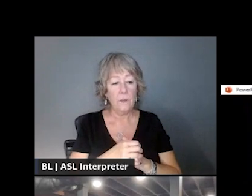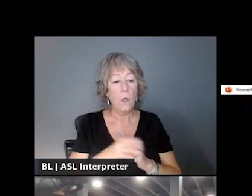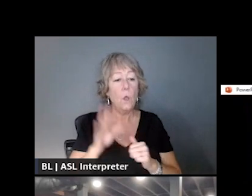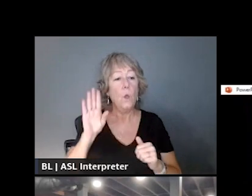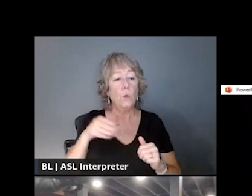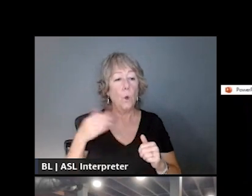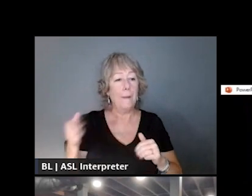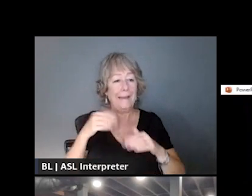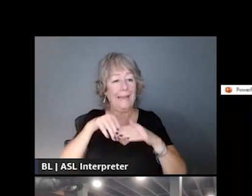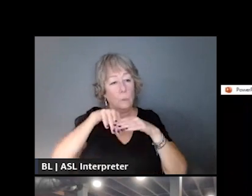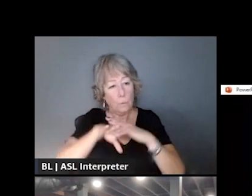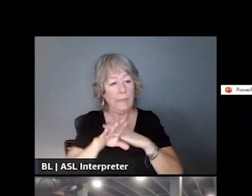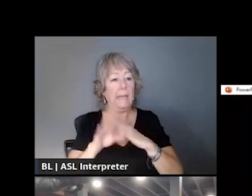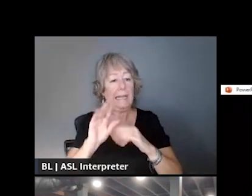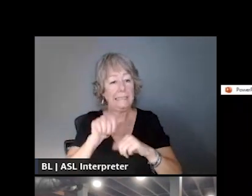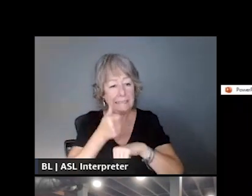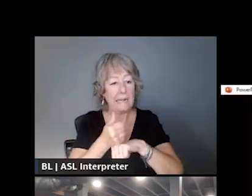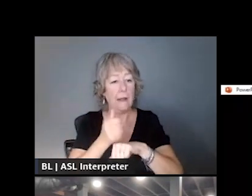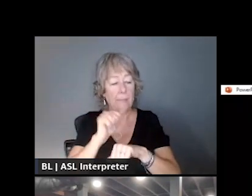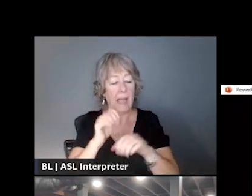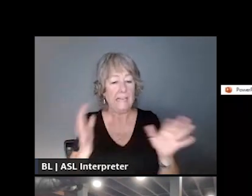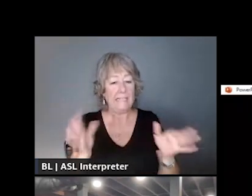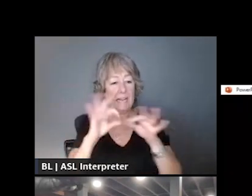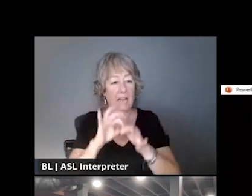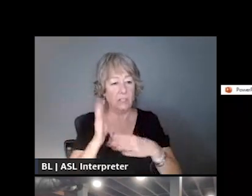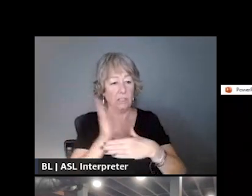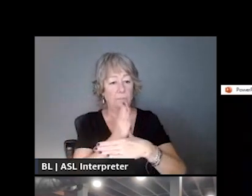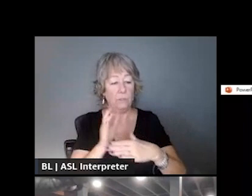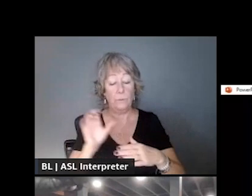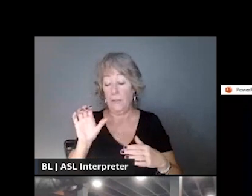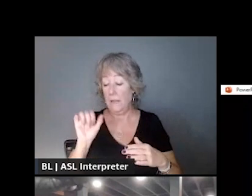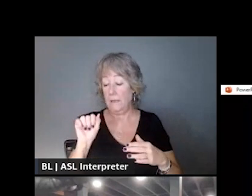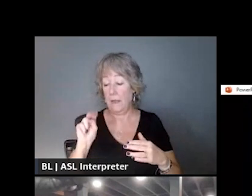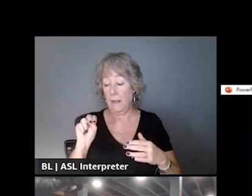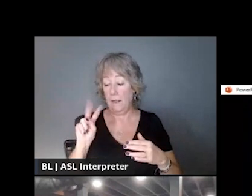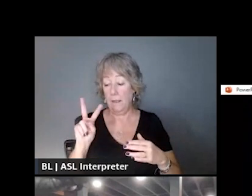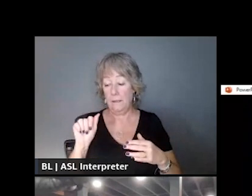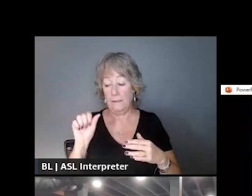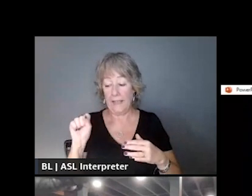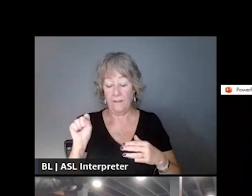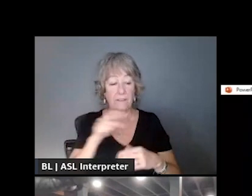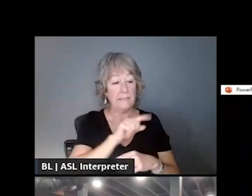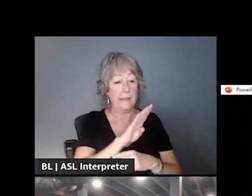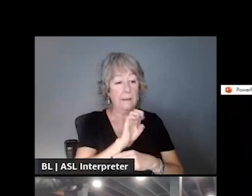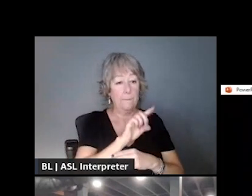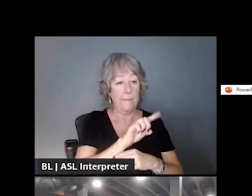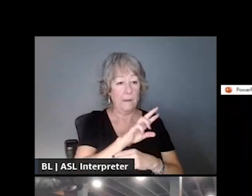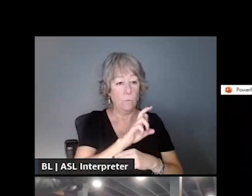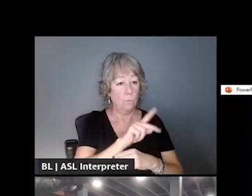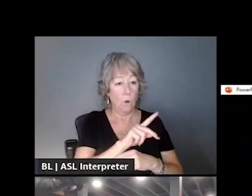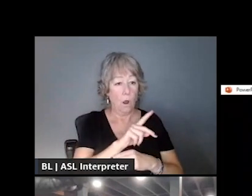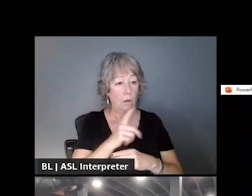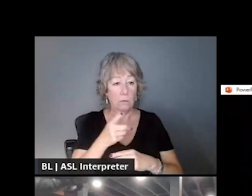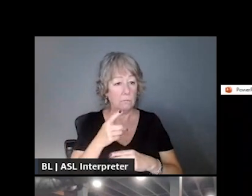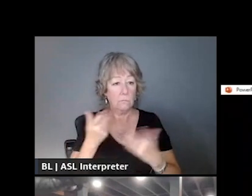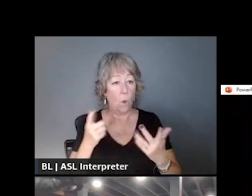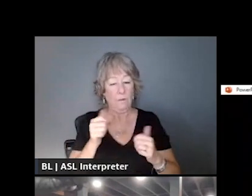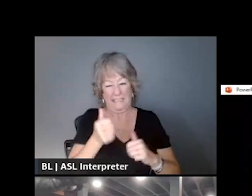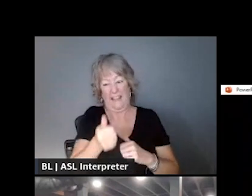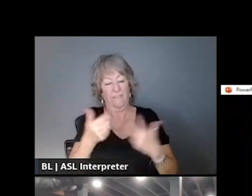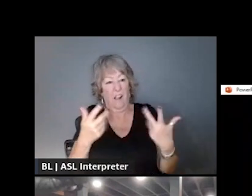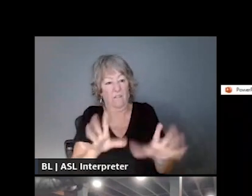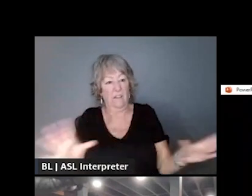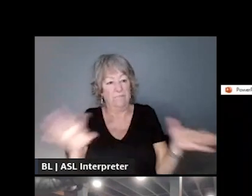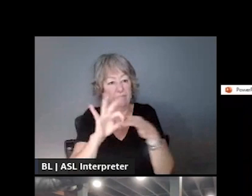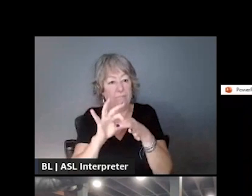this connection up between Canvas and Bedrock. This is it's there for you to use in Canvas.